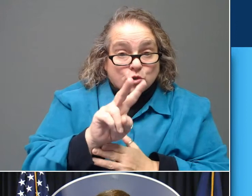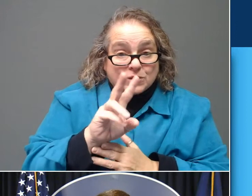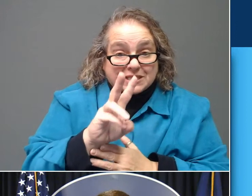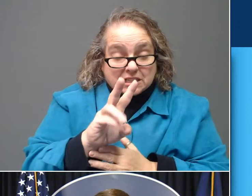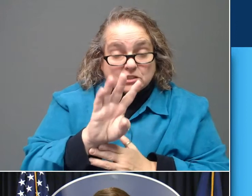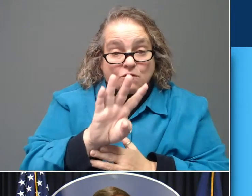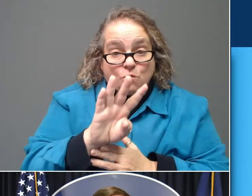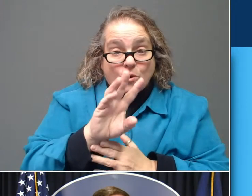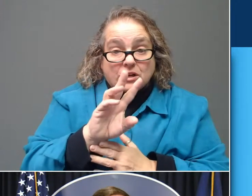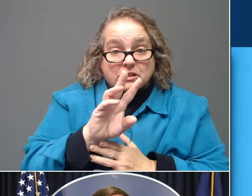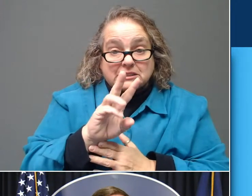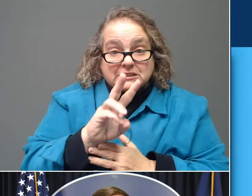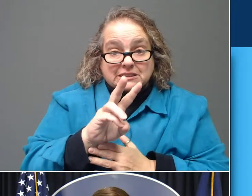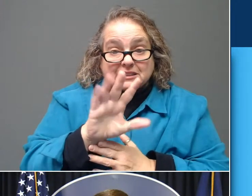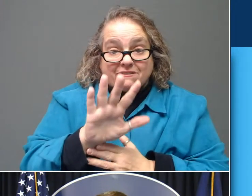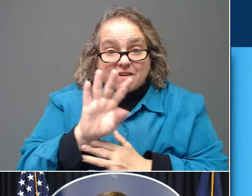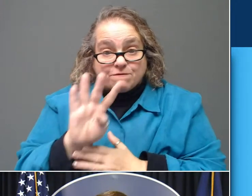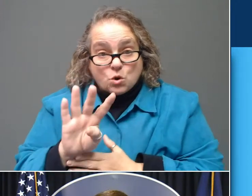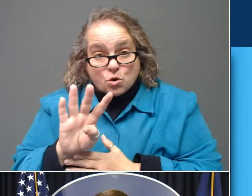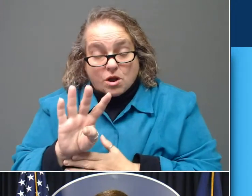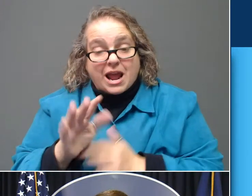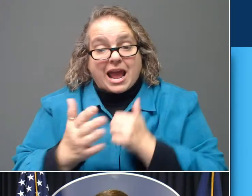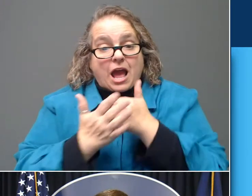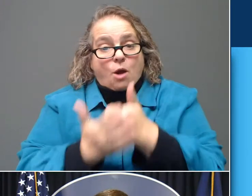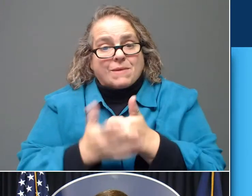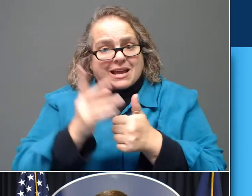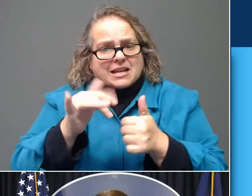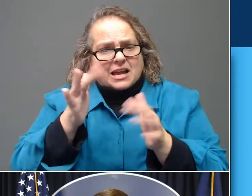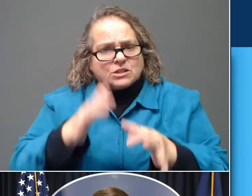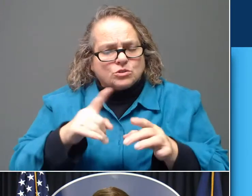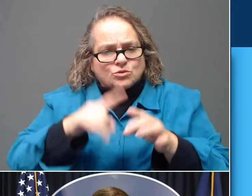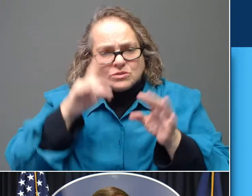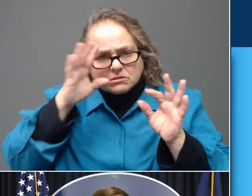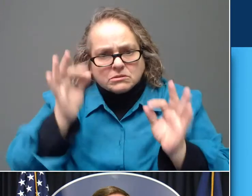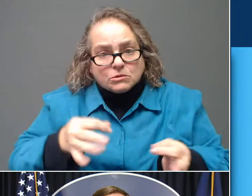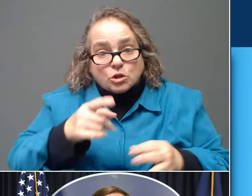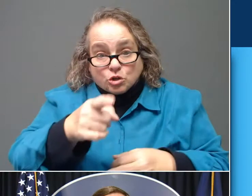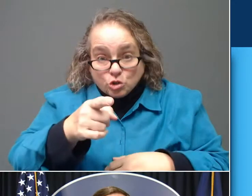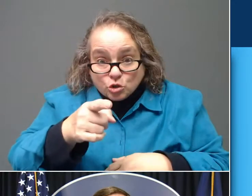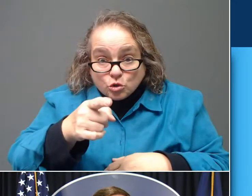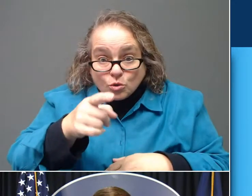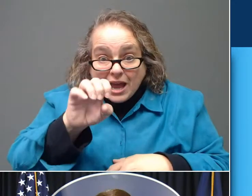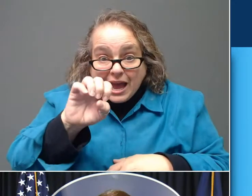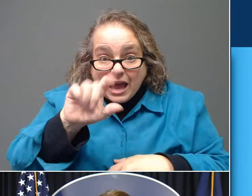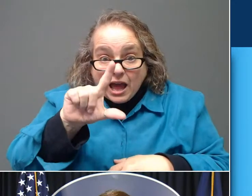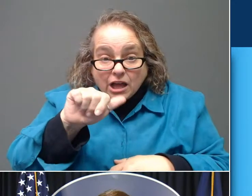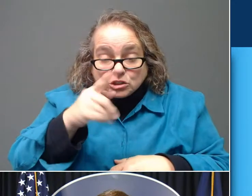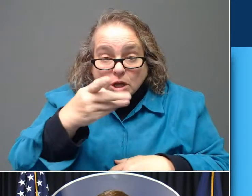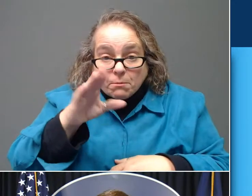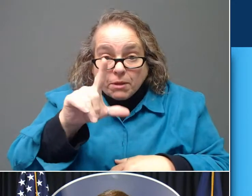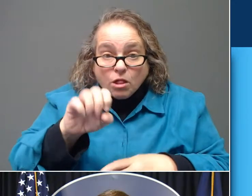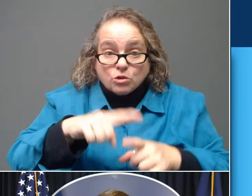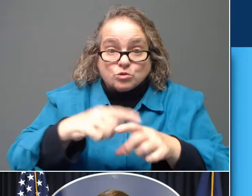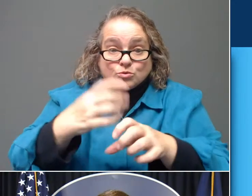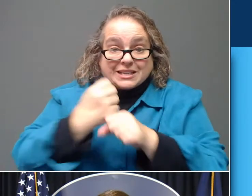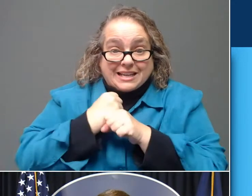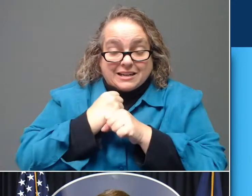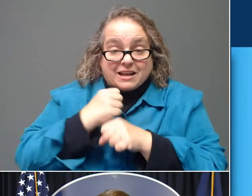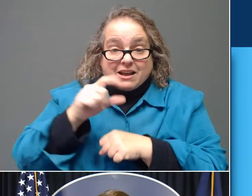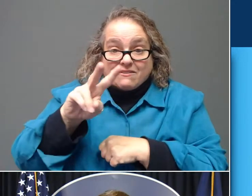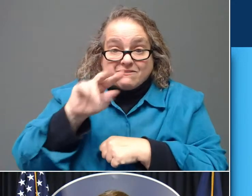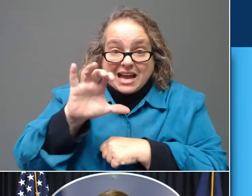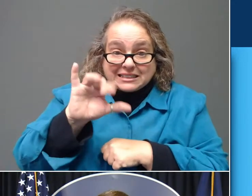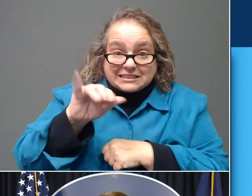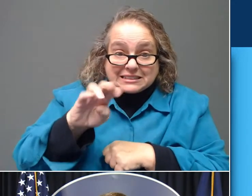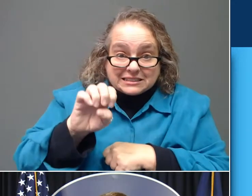326-4654, that helps Kentuckians determine if they are eligible to receive a vaccine, and then it helps them find the vaccine in their